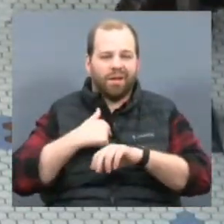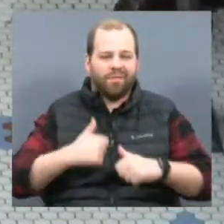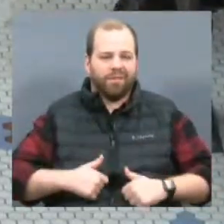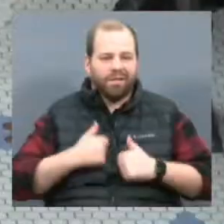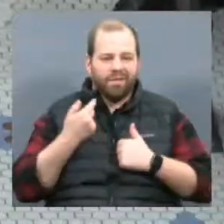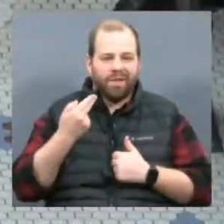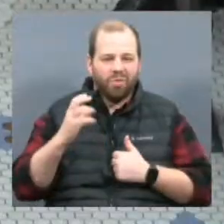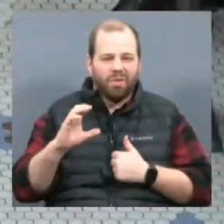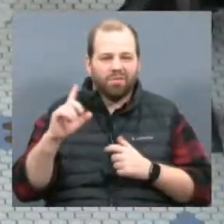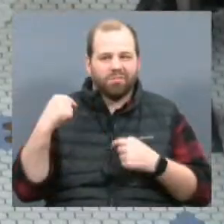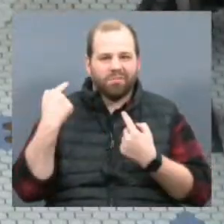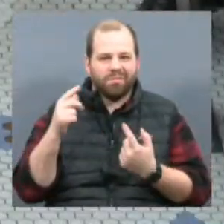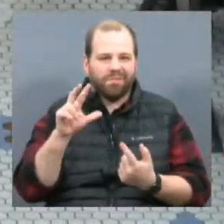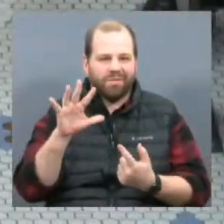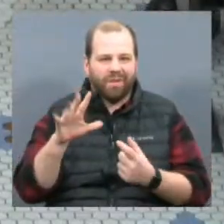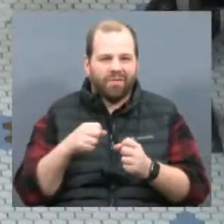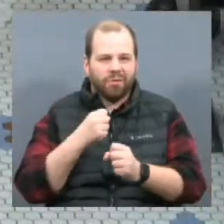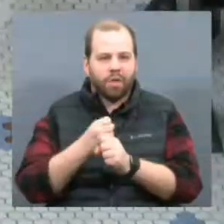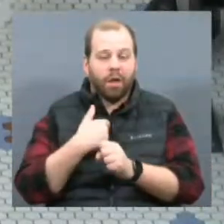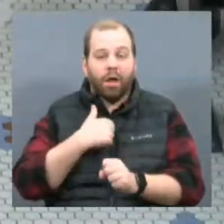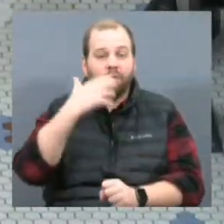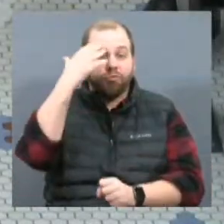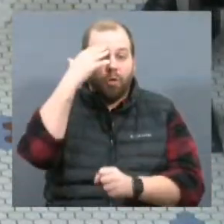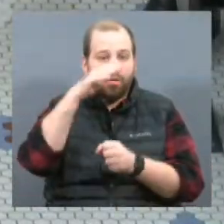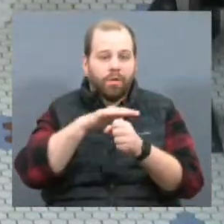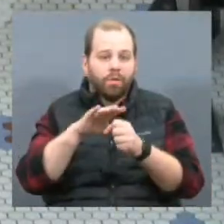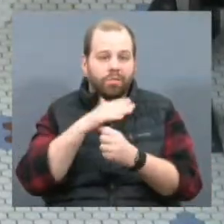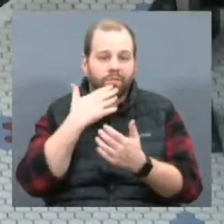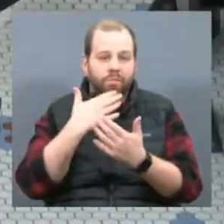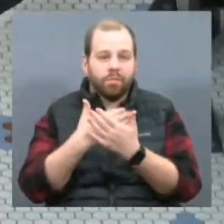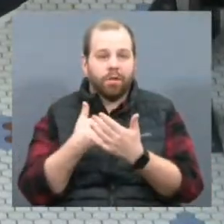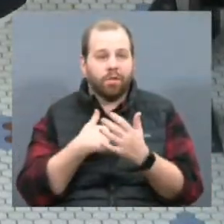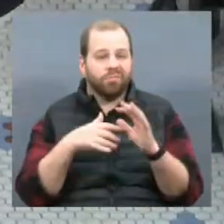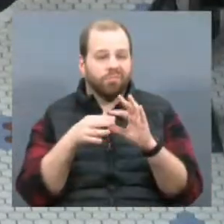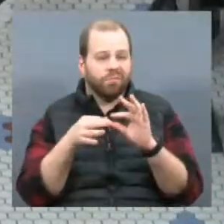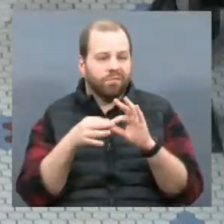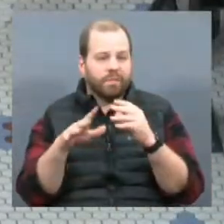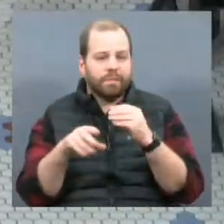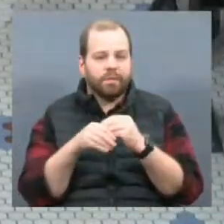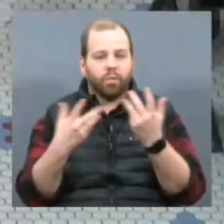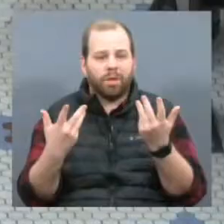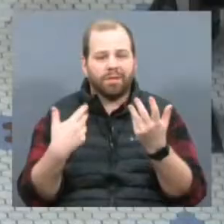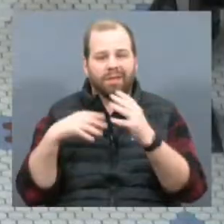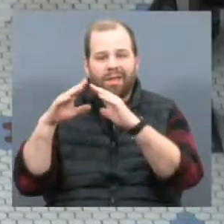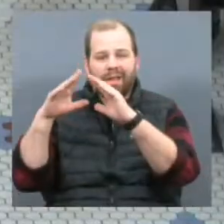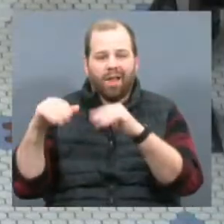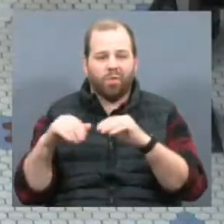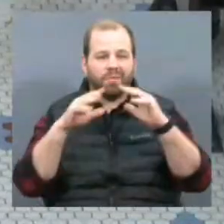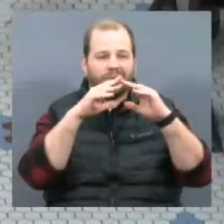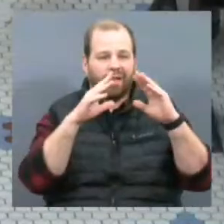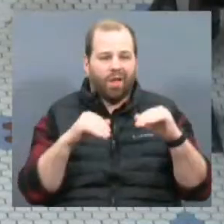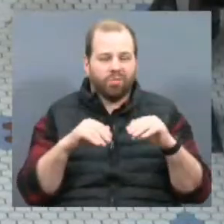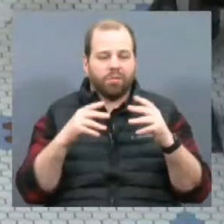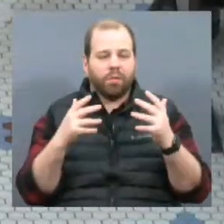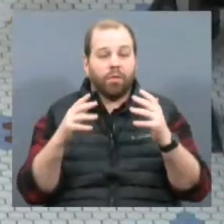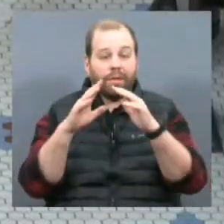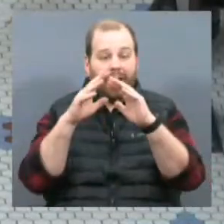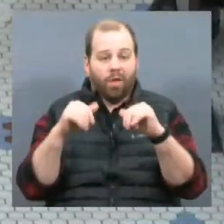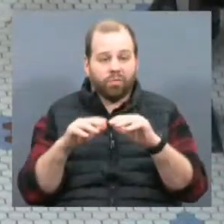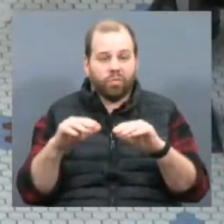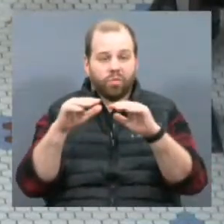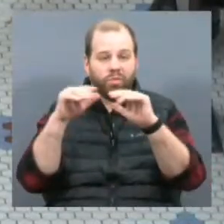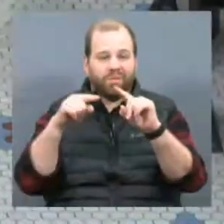resident, and so I know this area extremely well. The only thing I was going to comment on was the condition of the two-story house. The two-story house